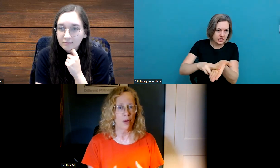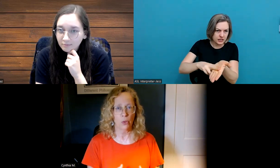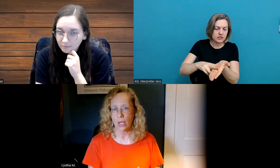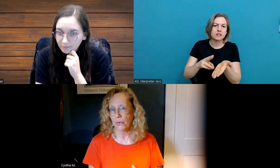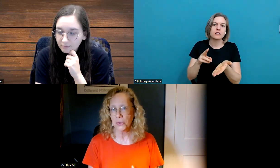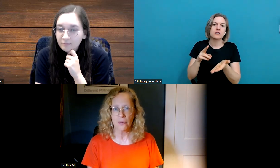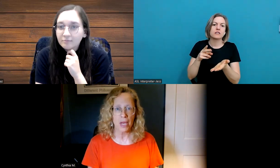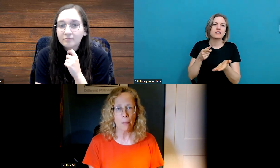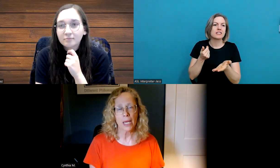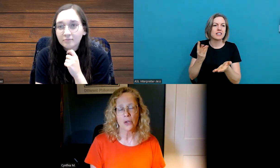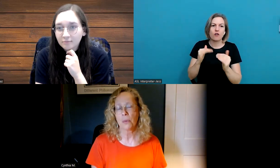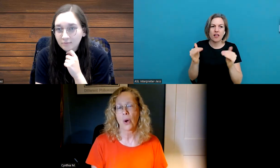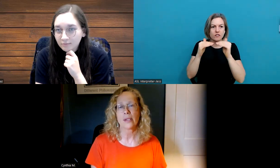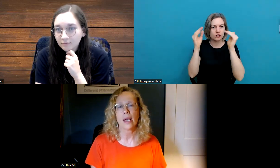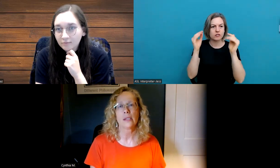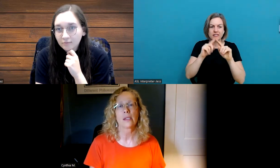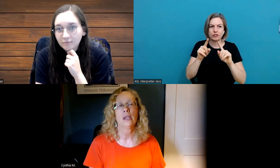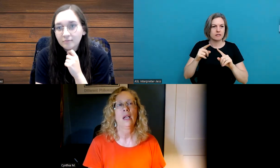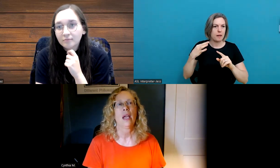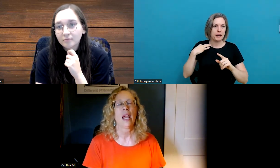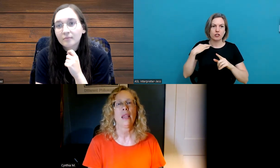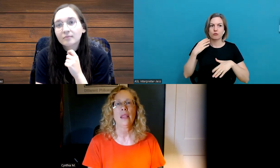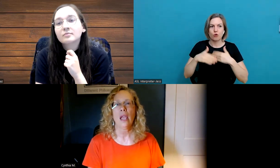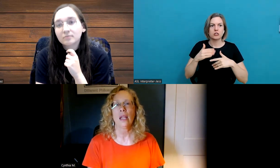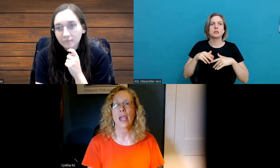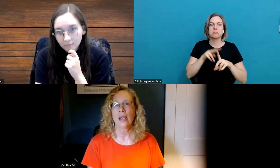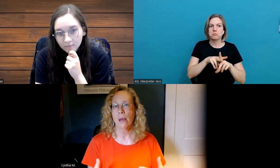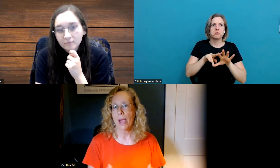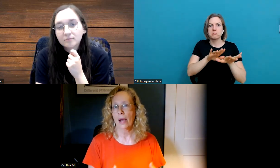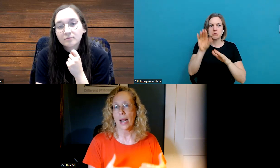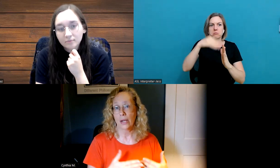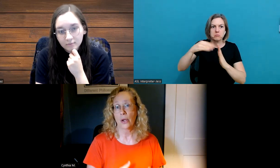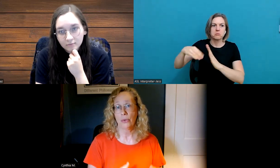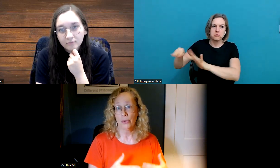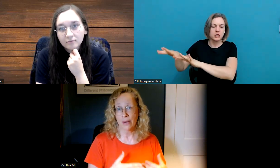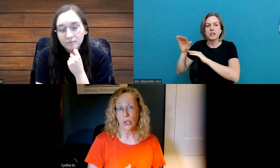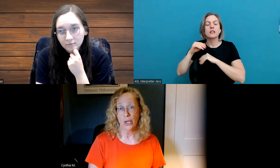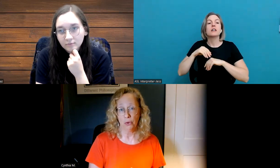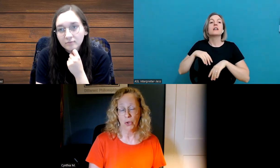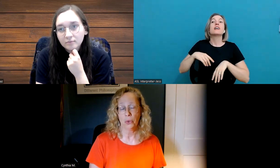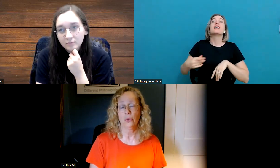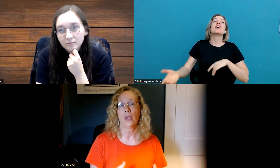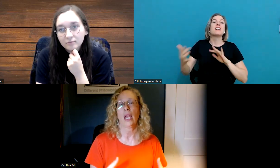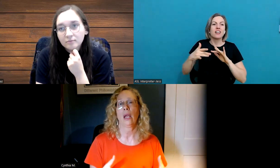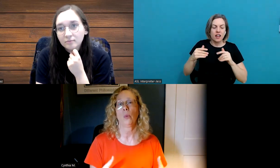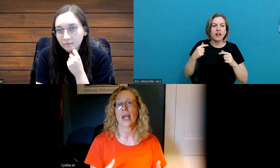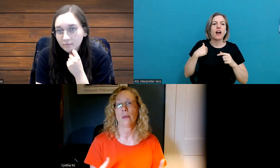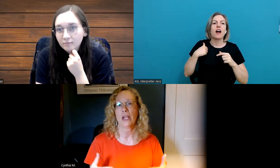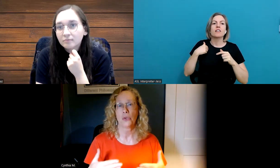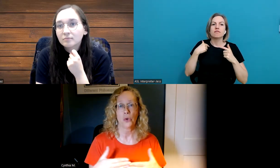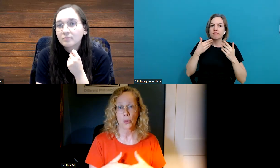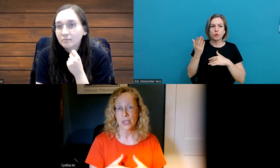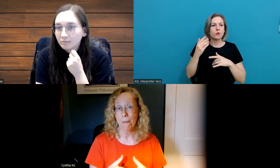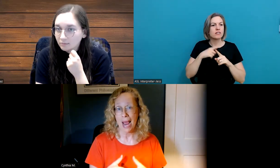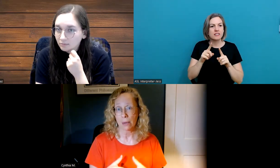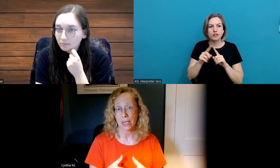through several levels of the application process. And then they came back and I had to go through several interviews and we had to make